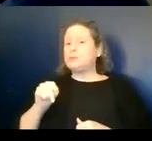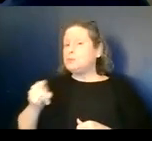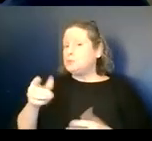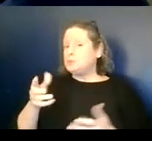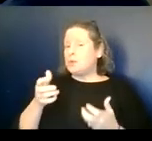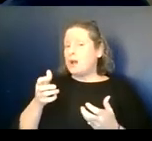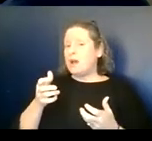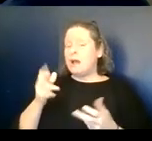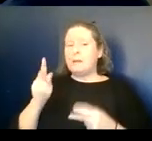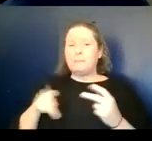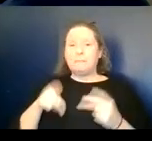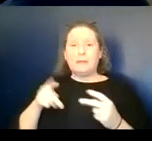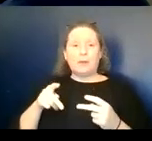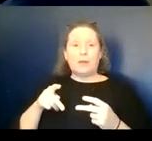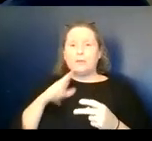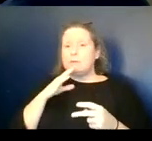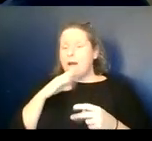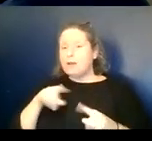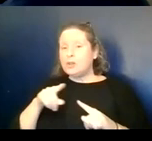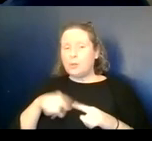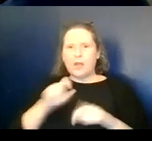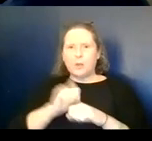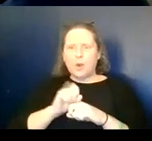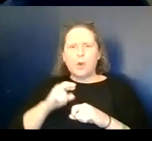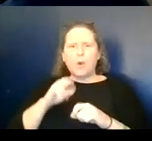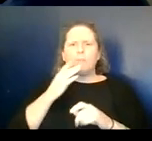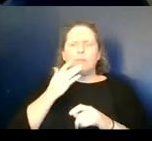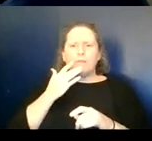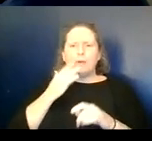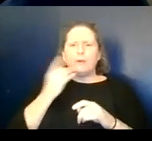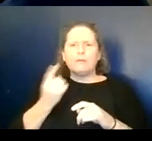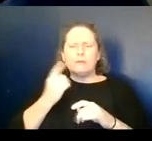people to talk to you while you work, or would you prefer